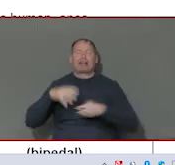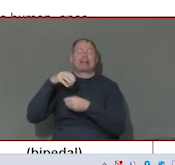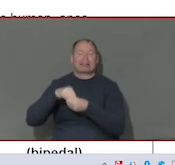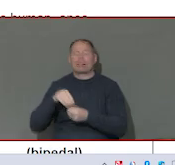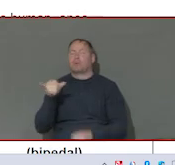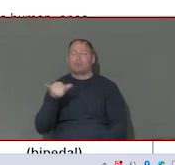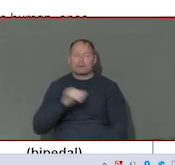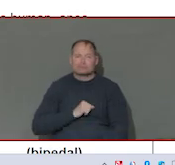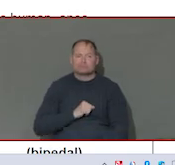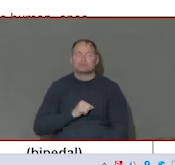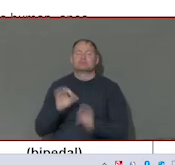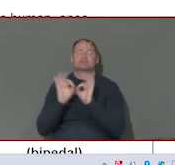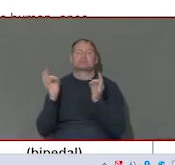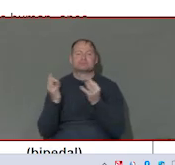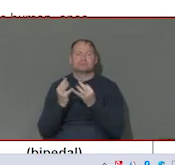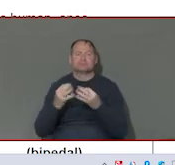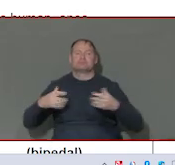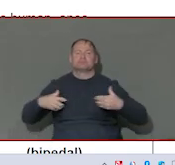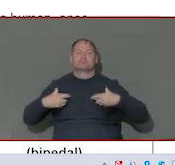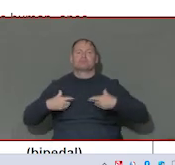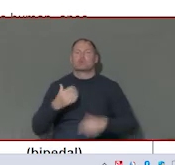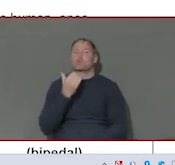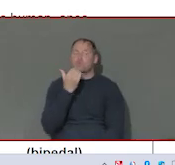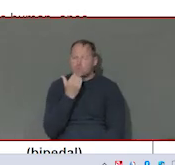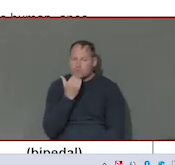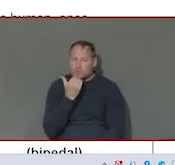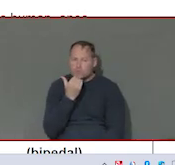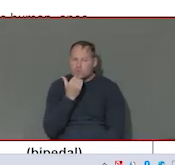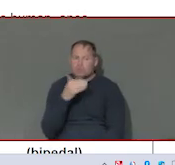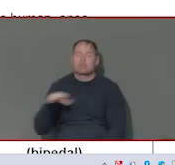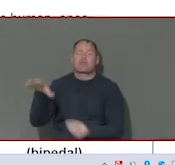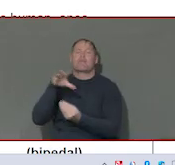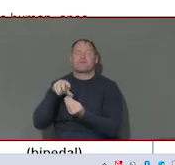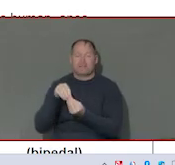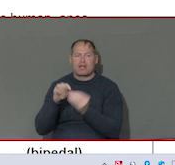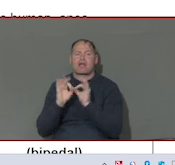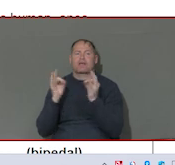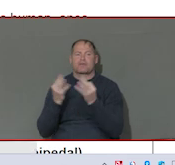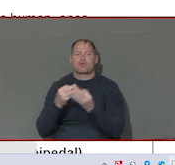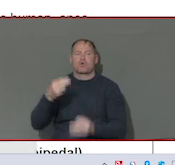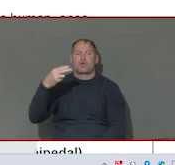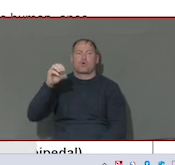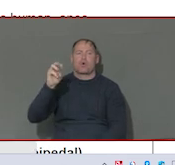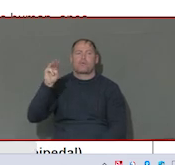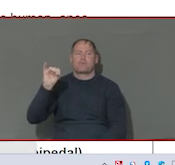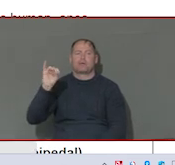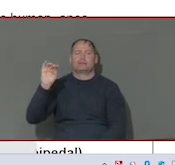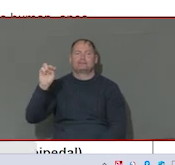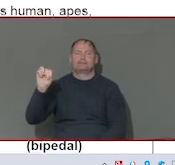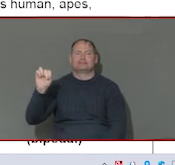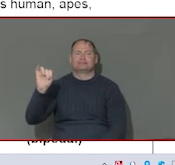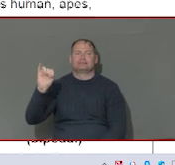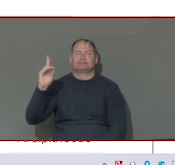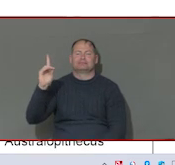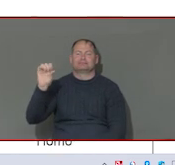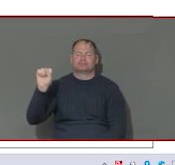or the family in which primates fall into, you must know the family is Hominidae. And